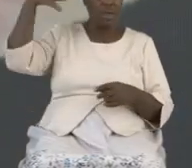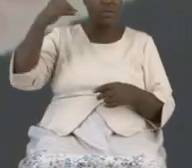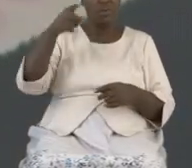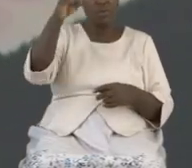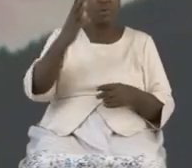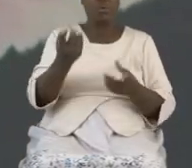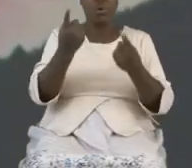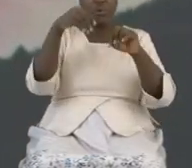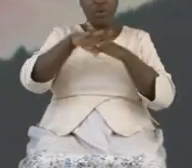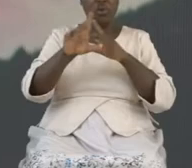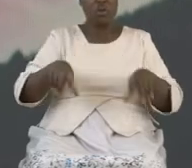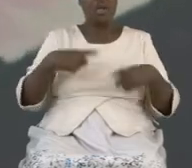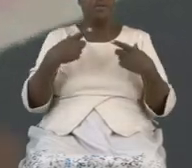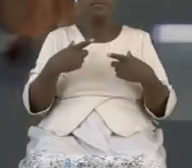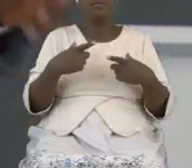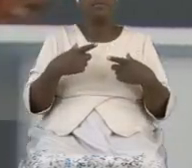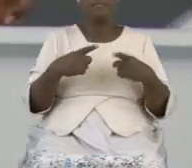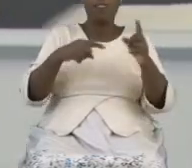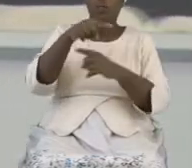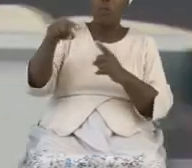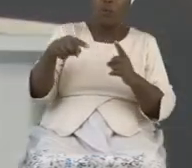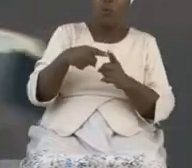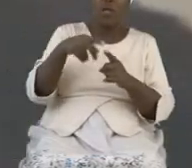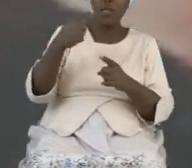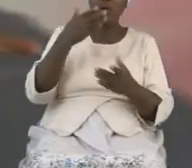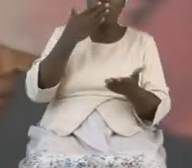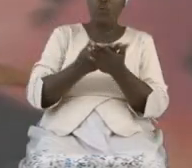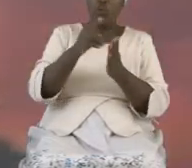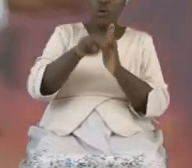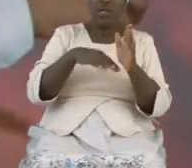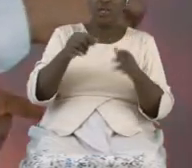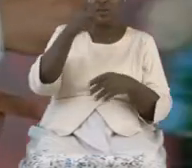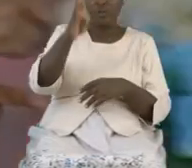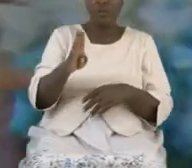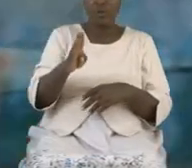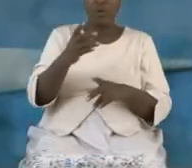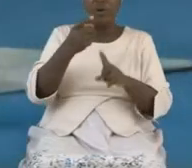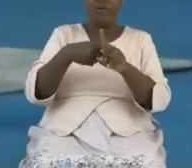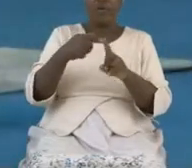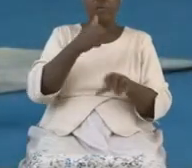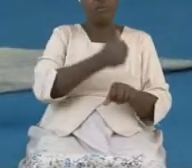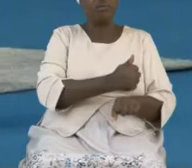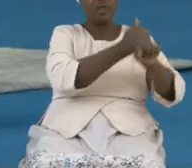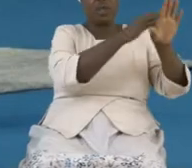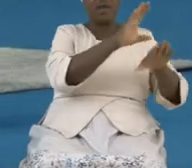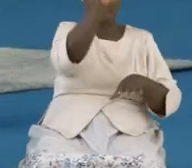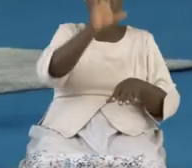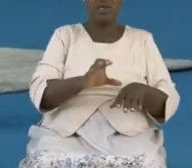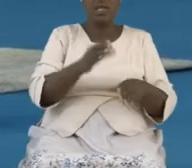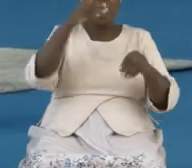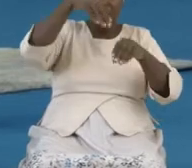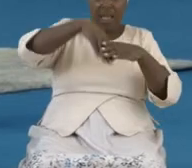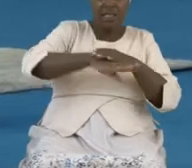life, when the goodness of God from Calvary enters your